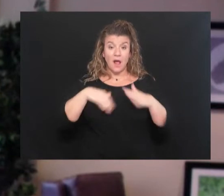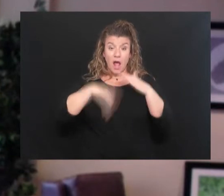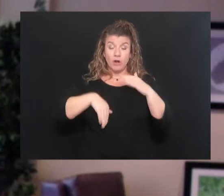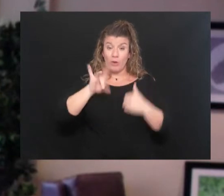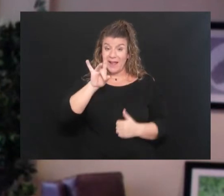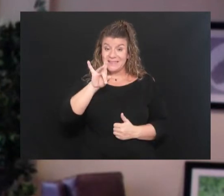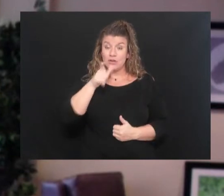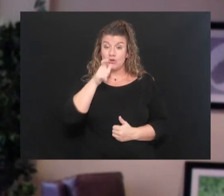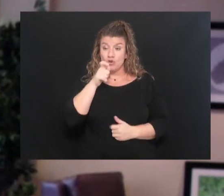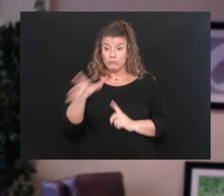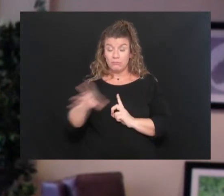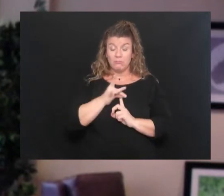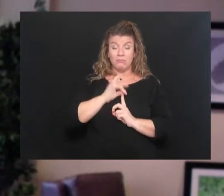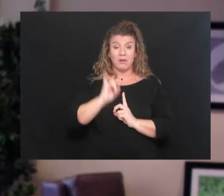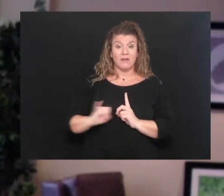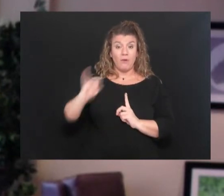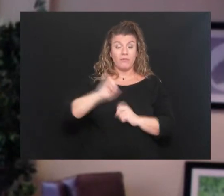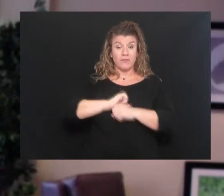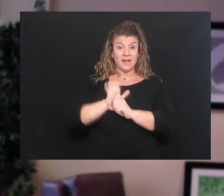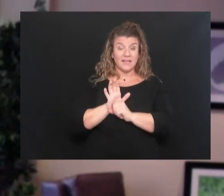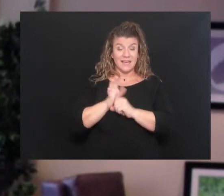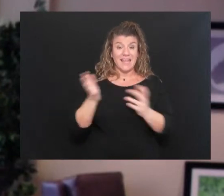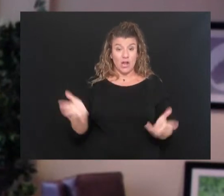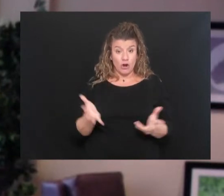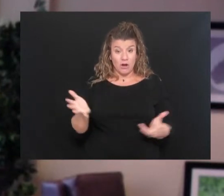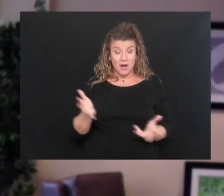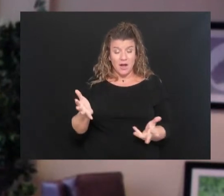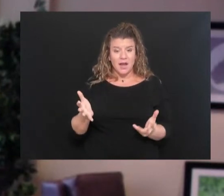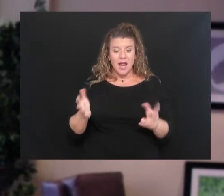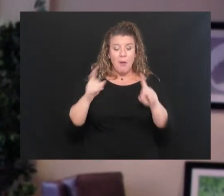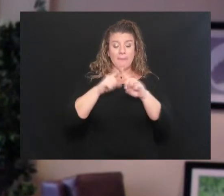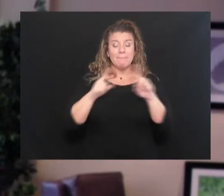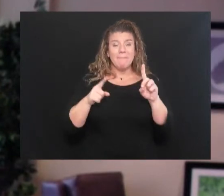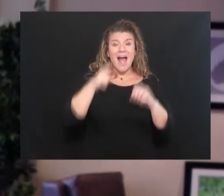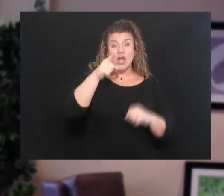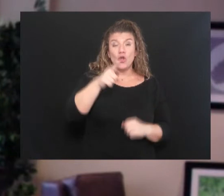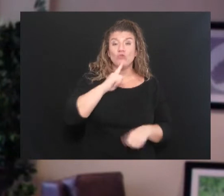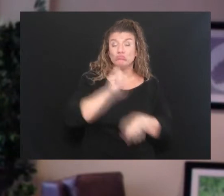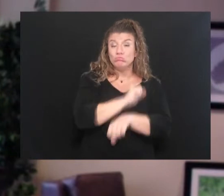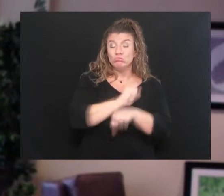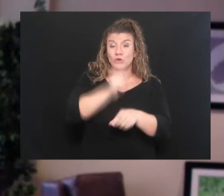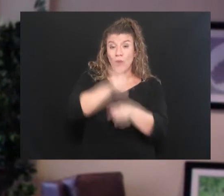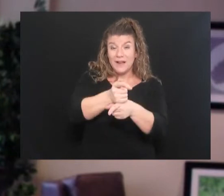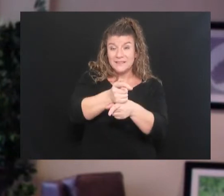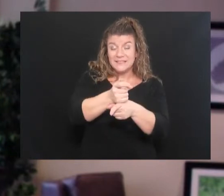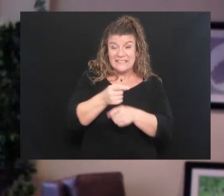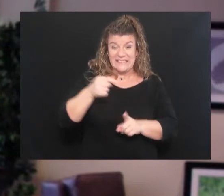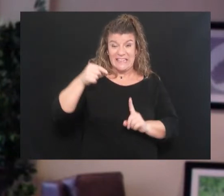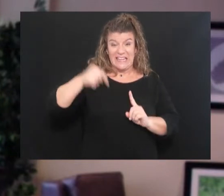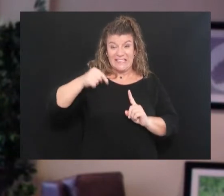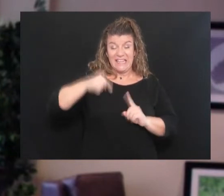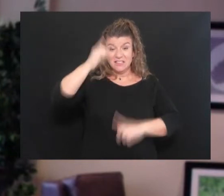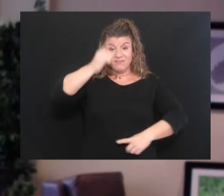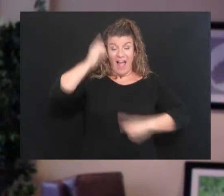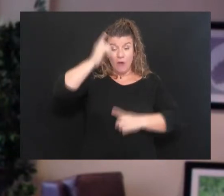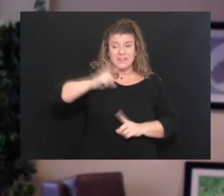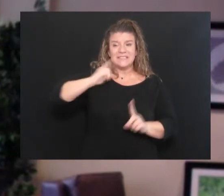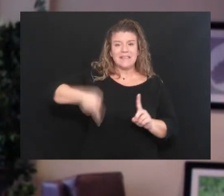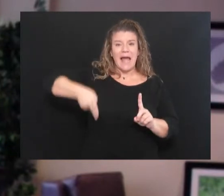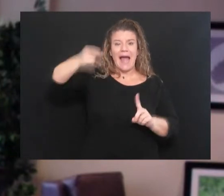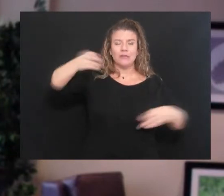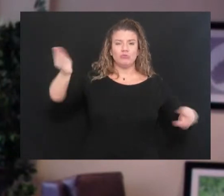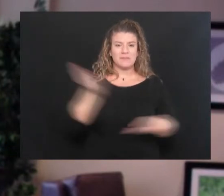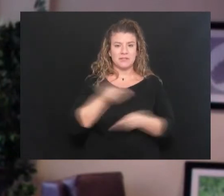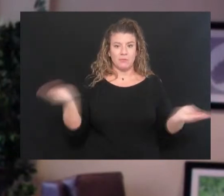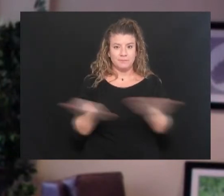that have gotten infected with COVID-19 here. But you're absolutely right. This virus is very highly